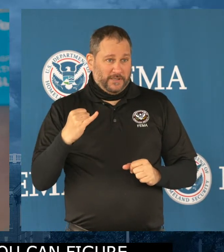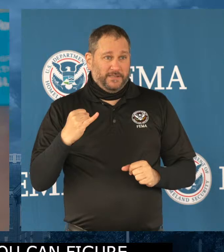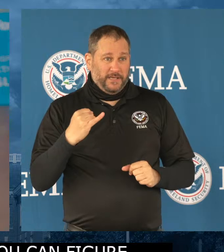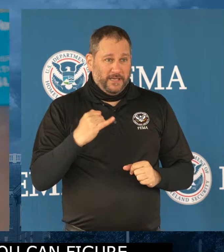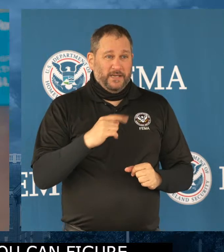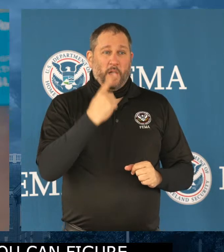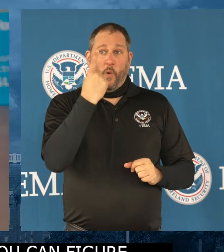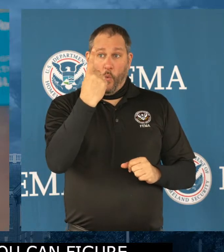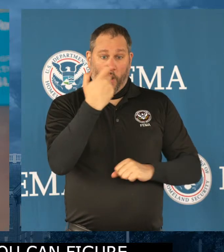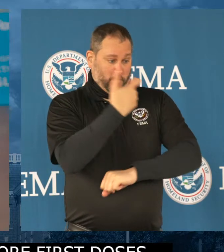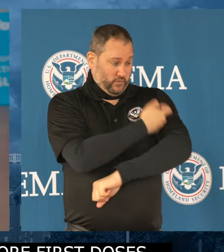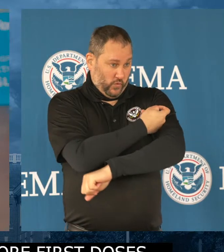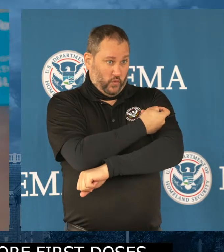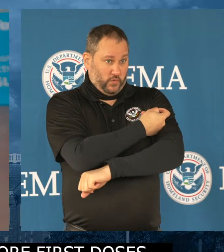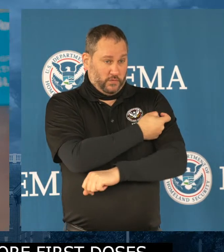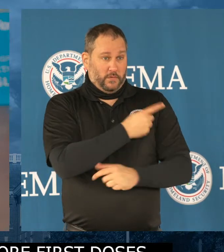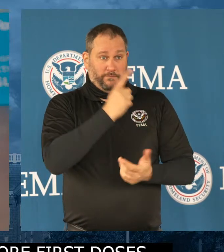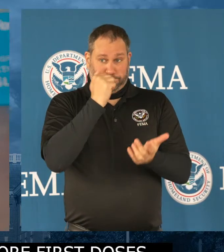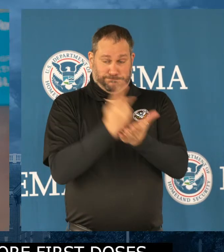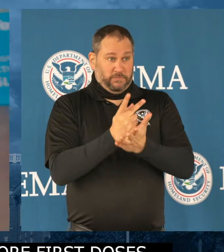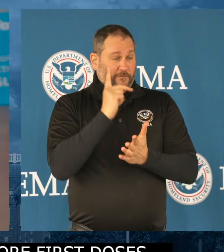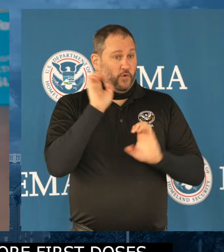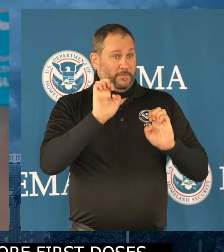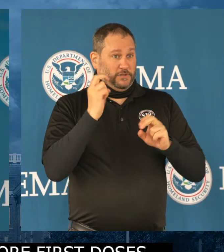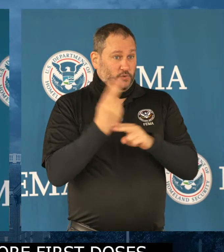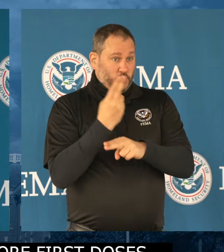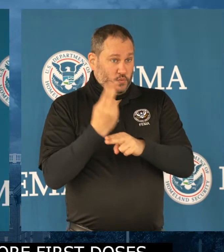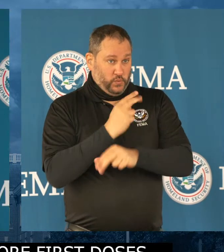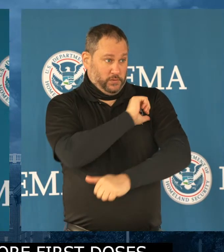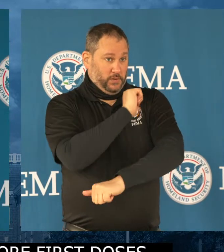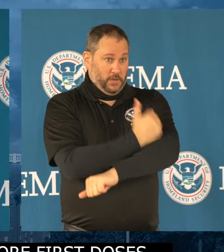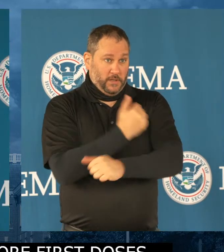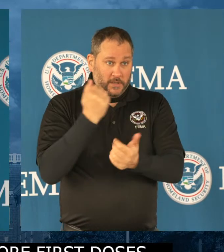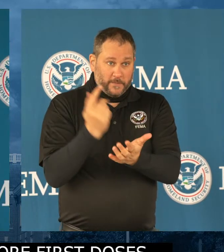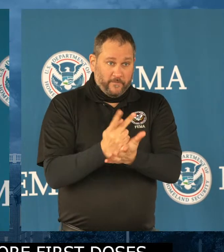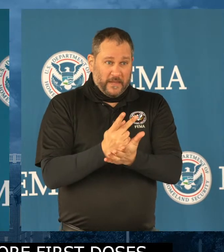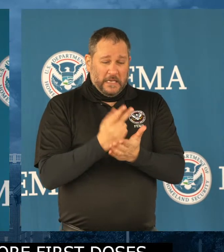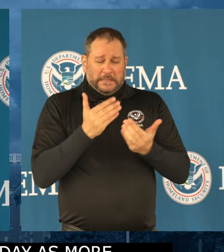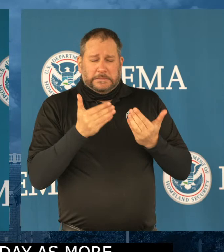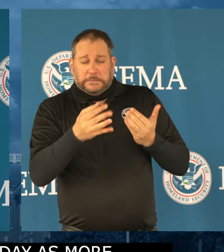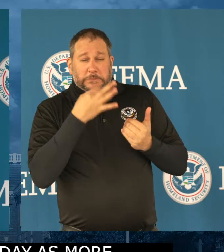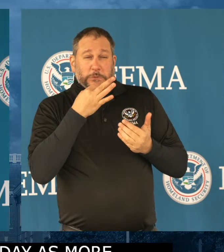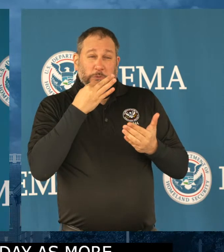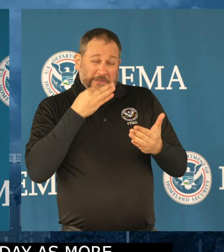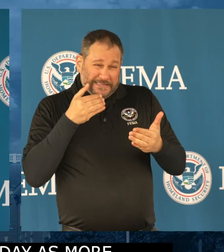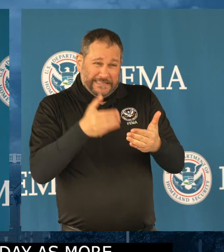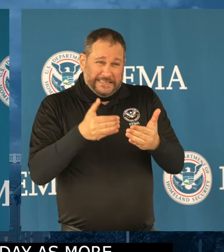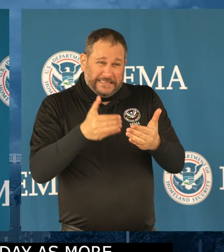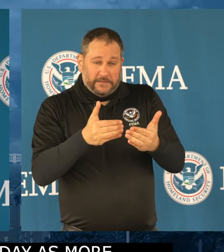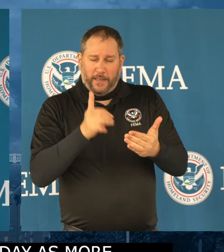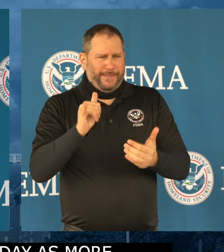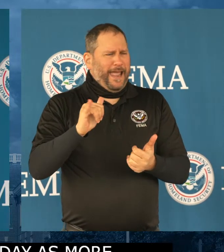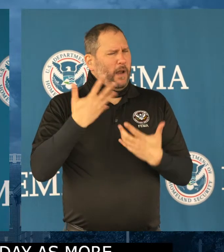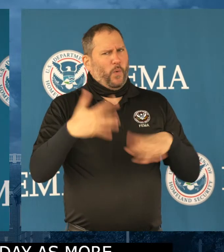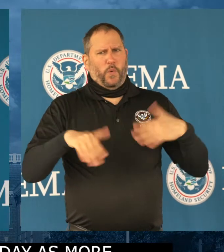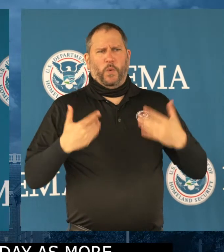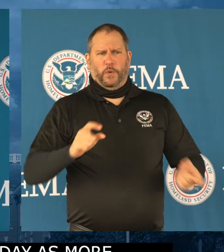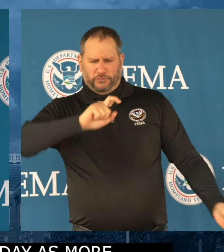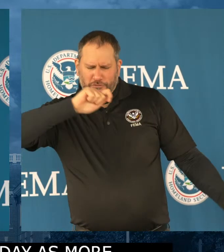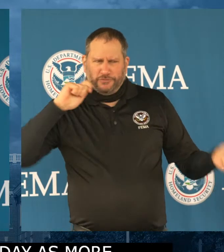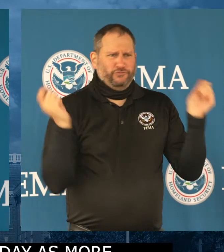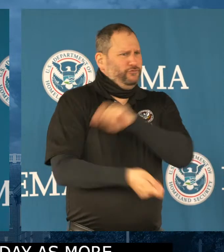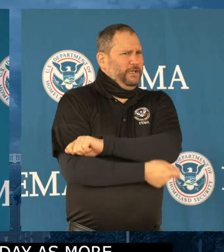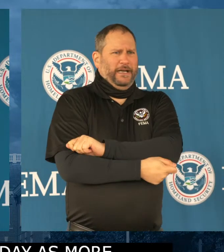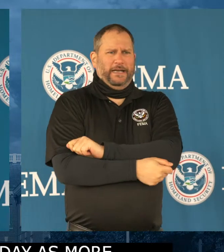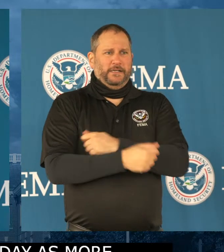for emergency use, hopefully within days or weeks, that'll be a game changer for all of us, because it won't